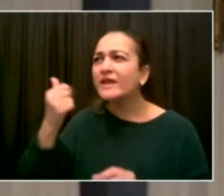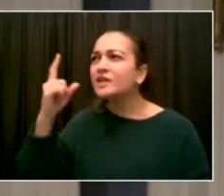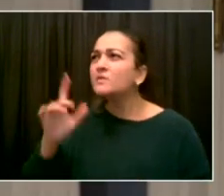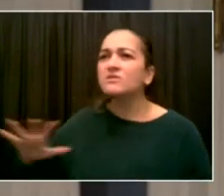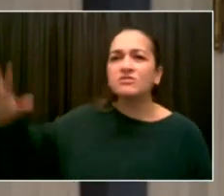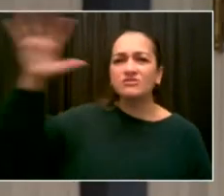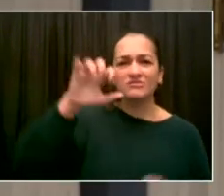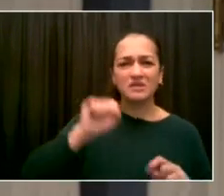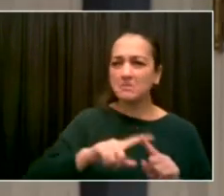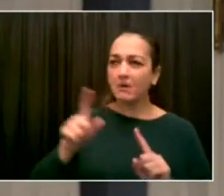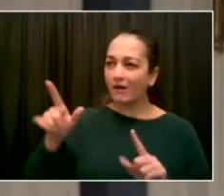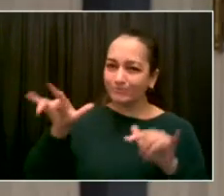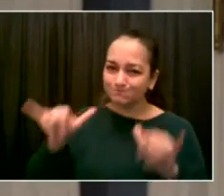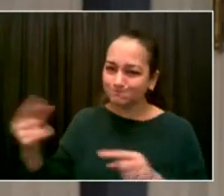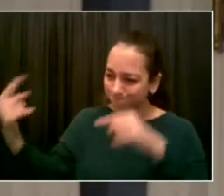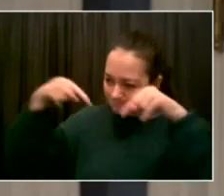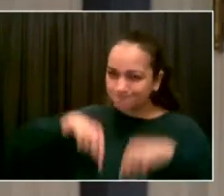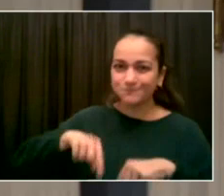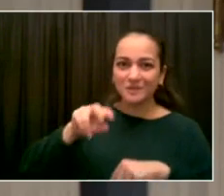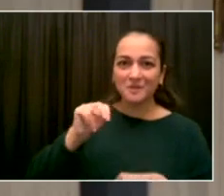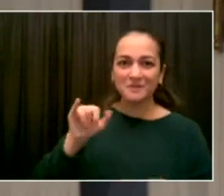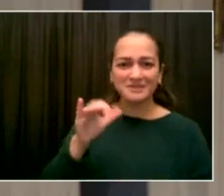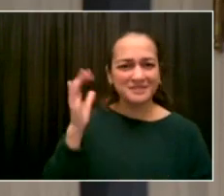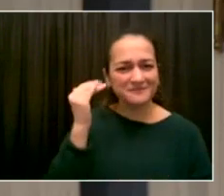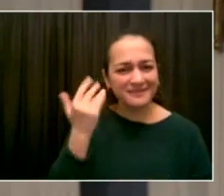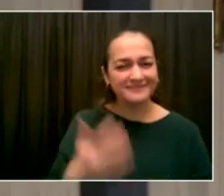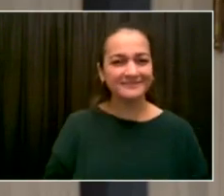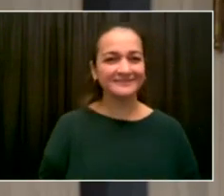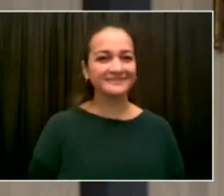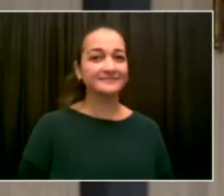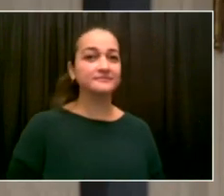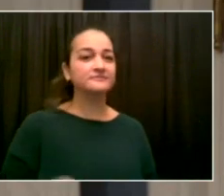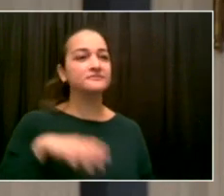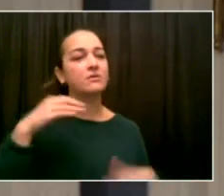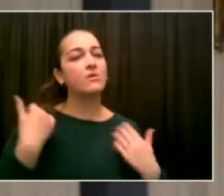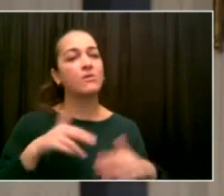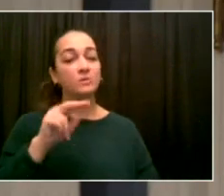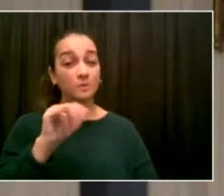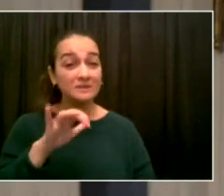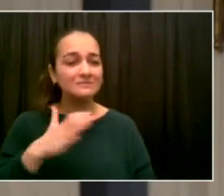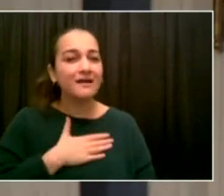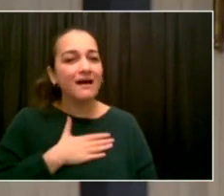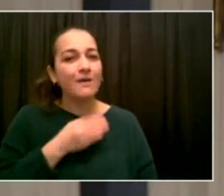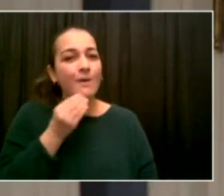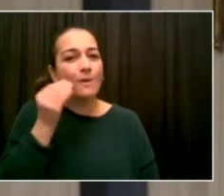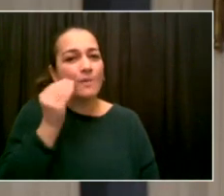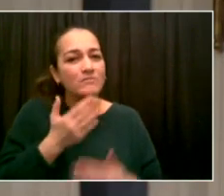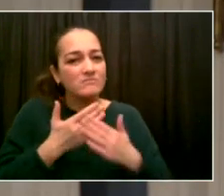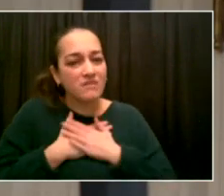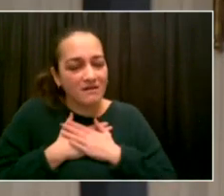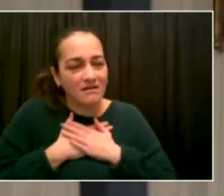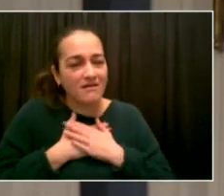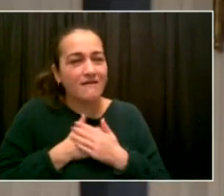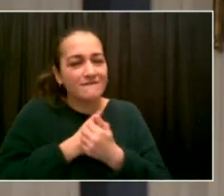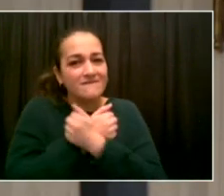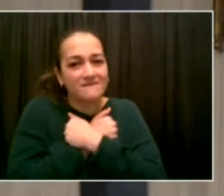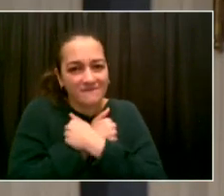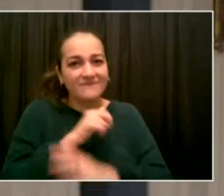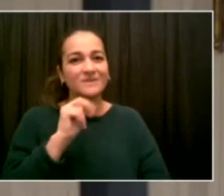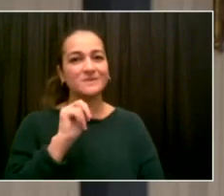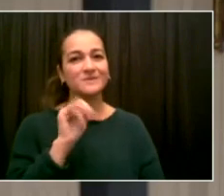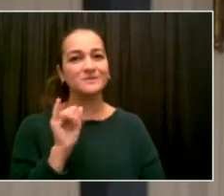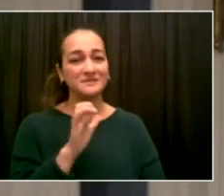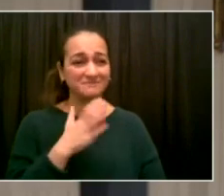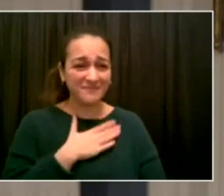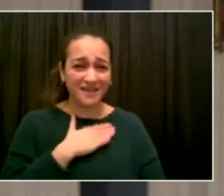today. I try not to go too far because there's so many kids that are trying to, if not be like me or be better